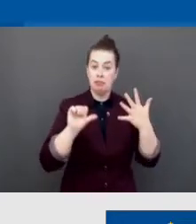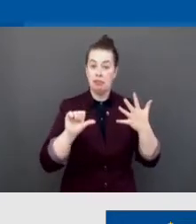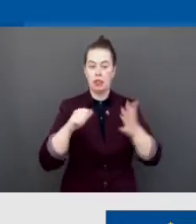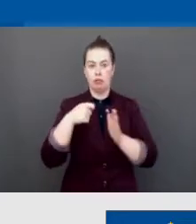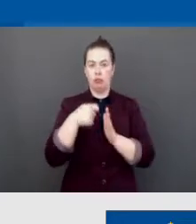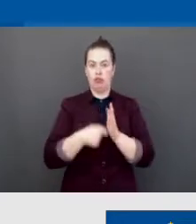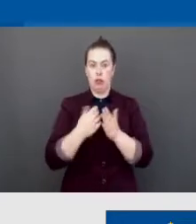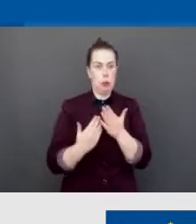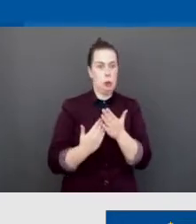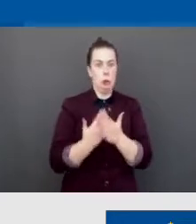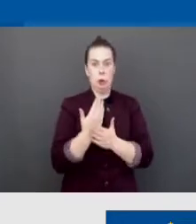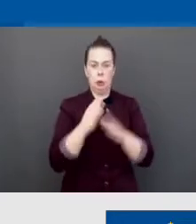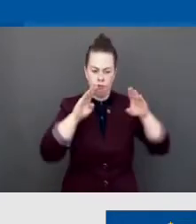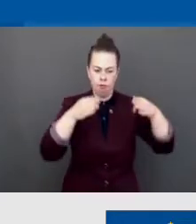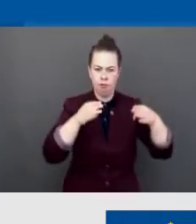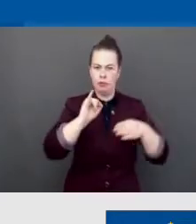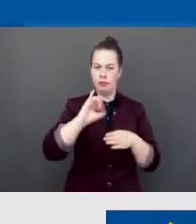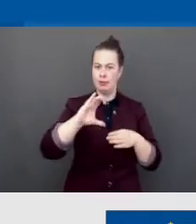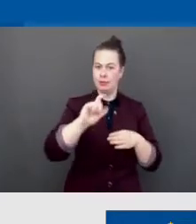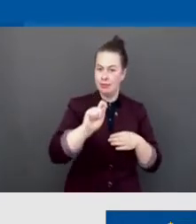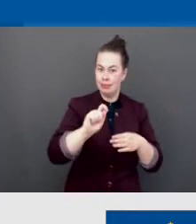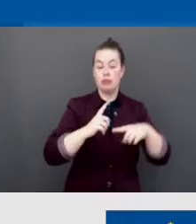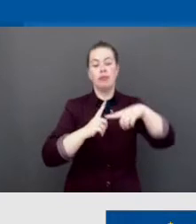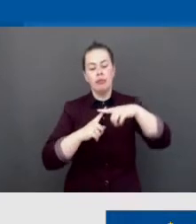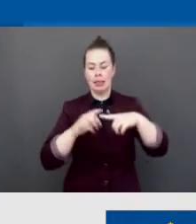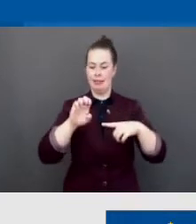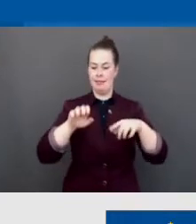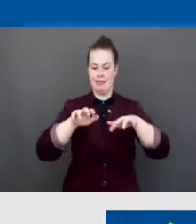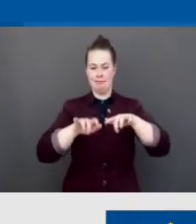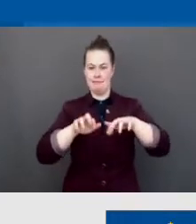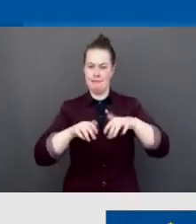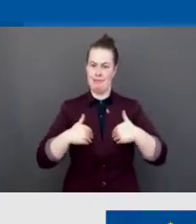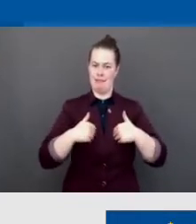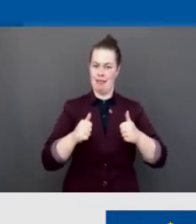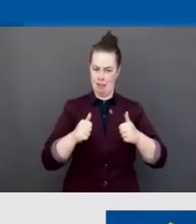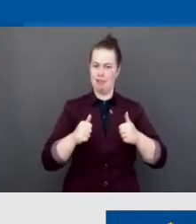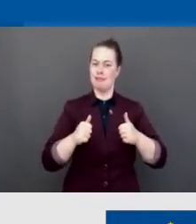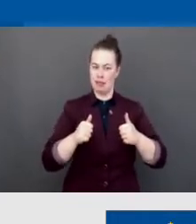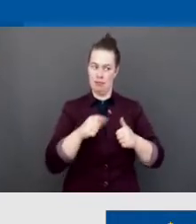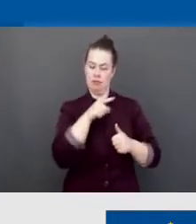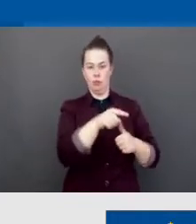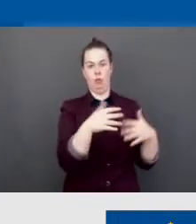development, and innovation projects, digitalization, e-health, and ICT skills.